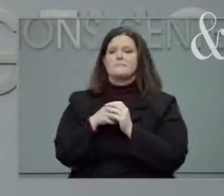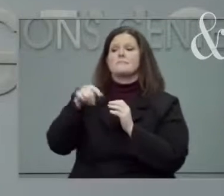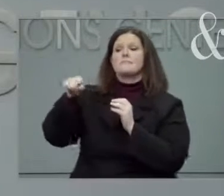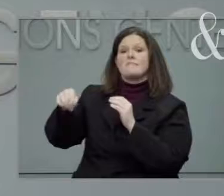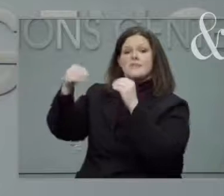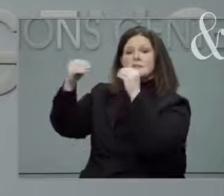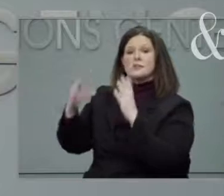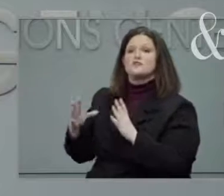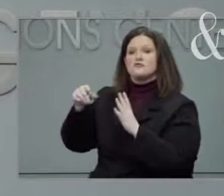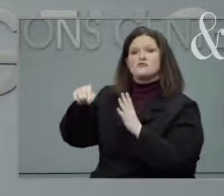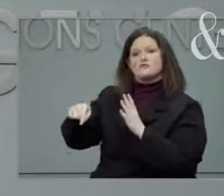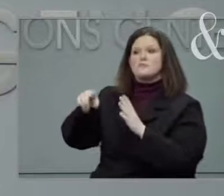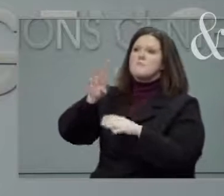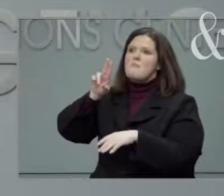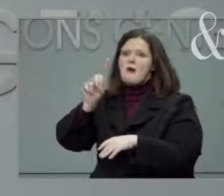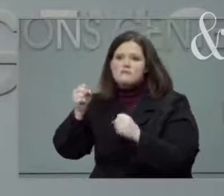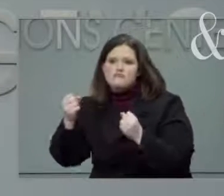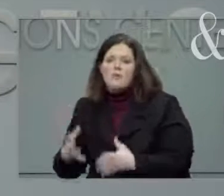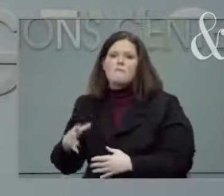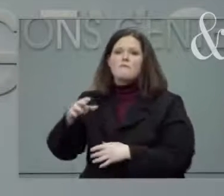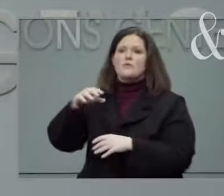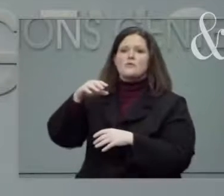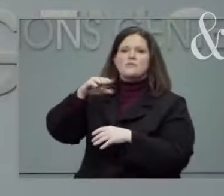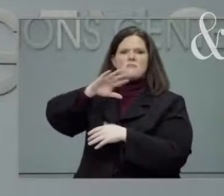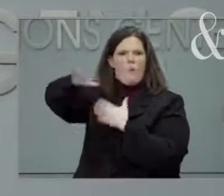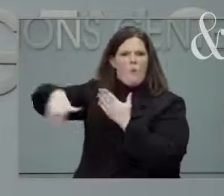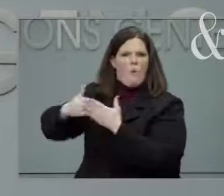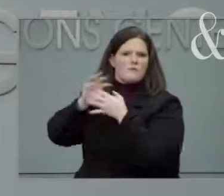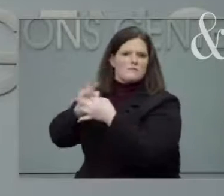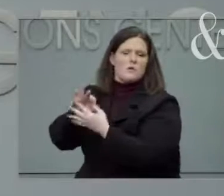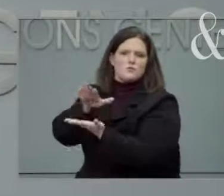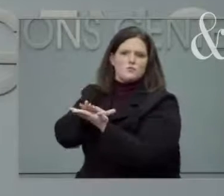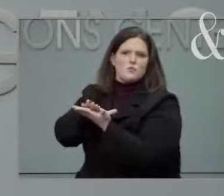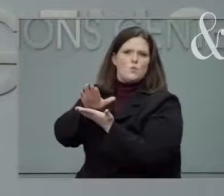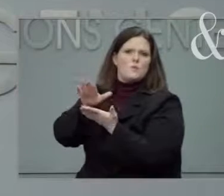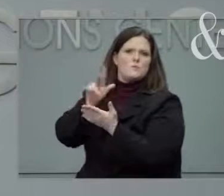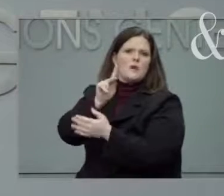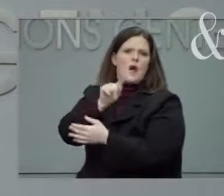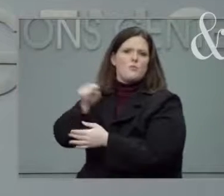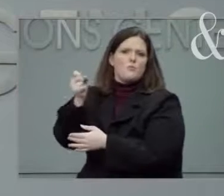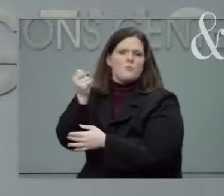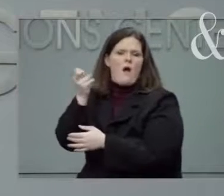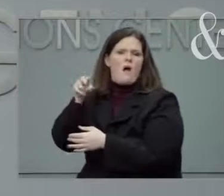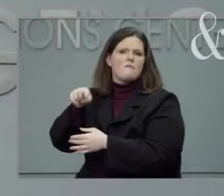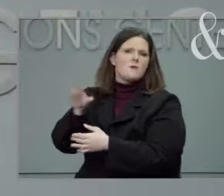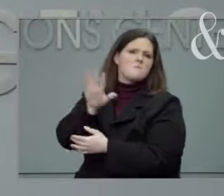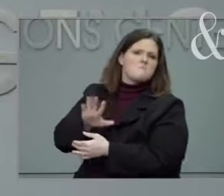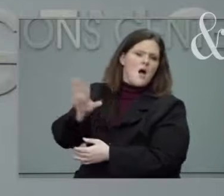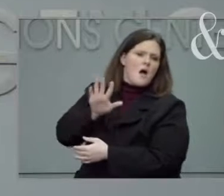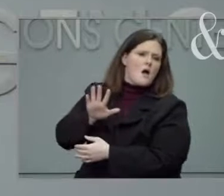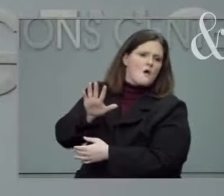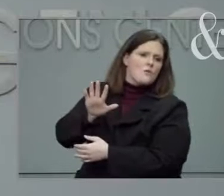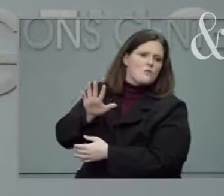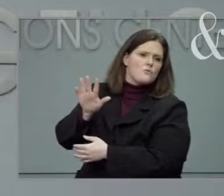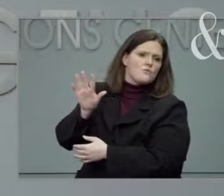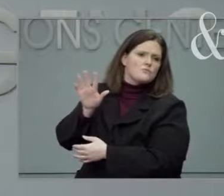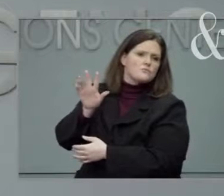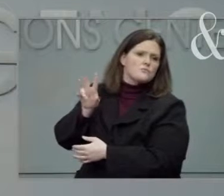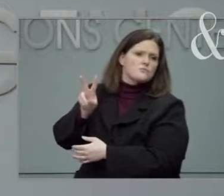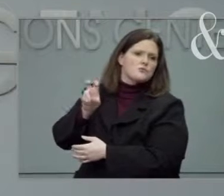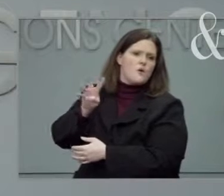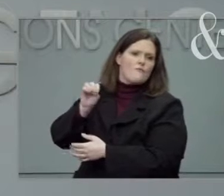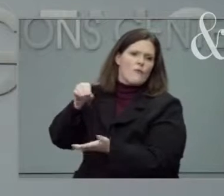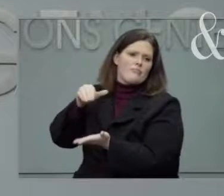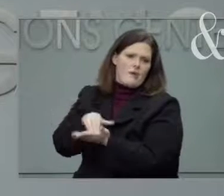about 240,000 people. Remember that the state in total gets about 150,000 first doses week